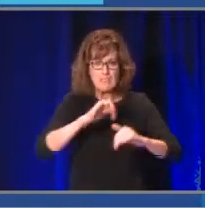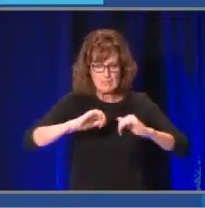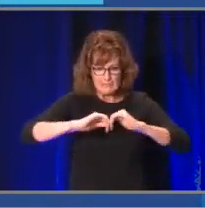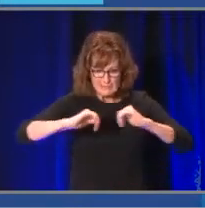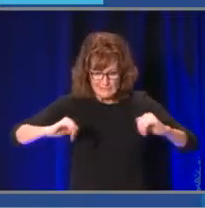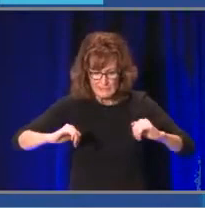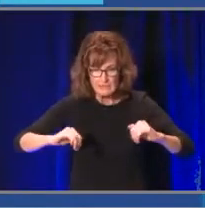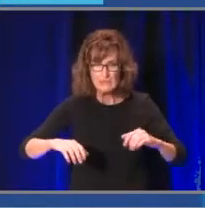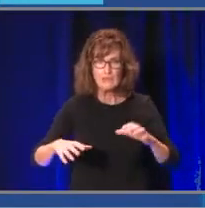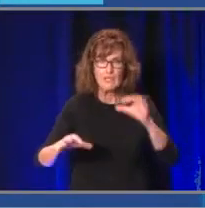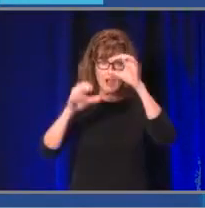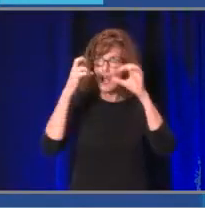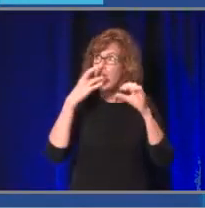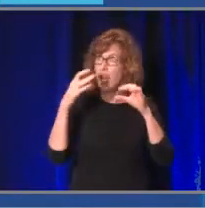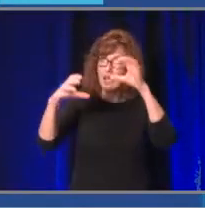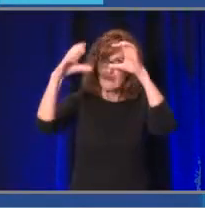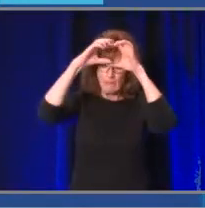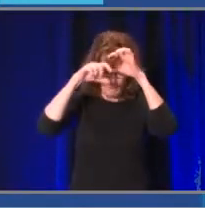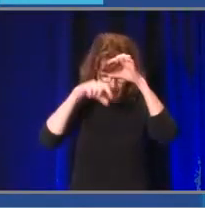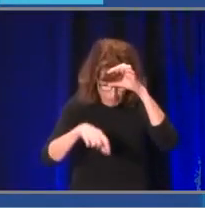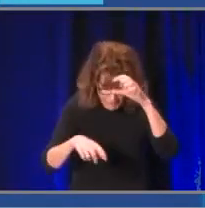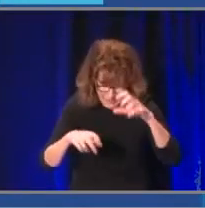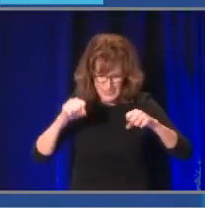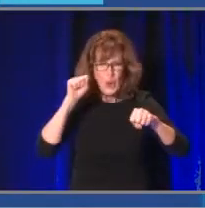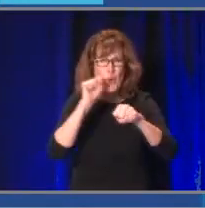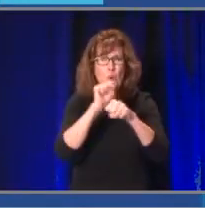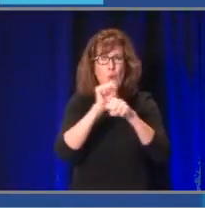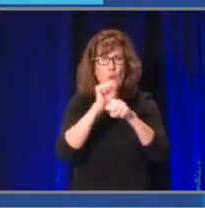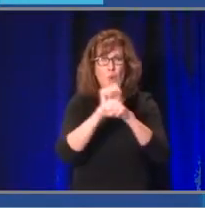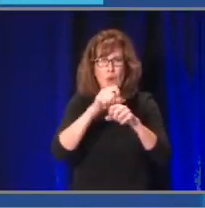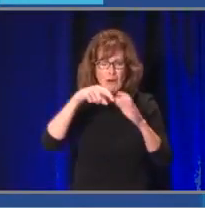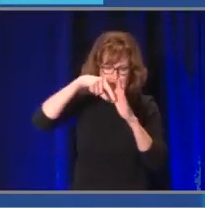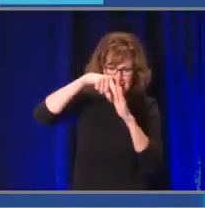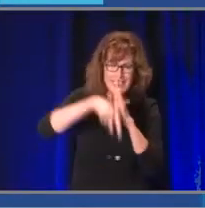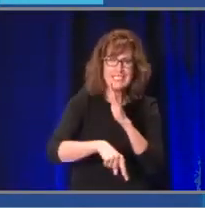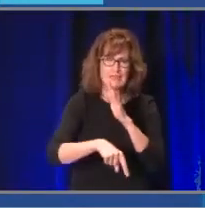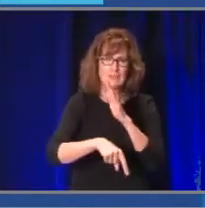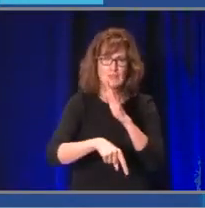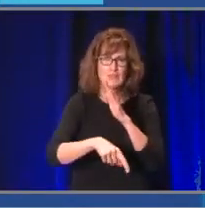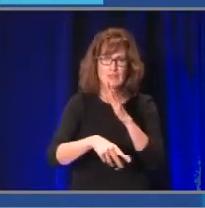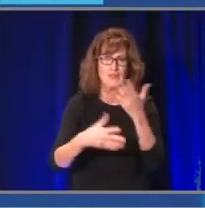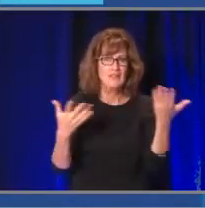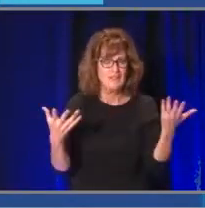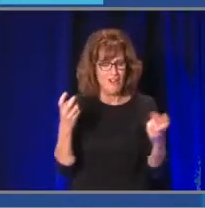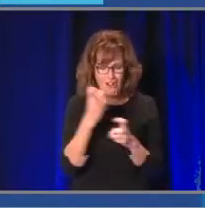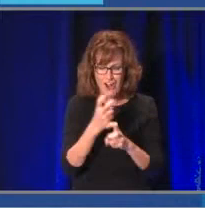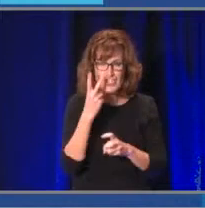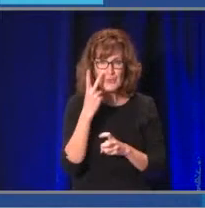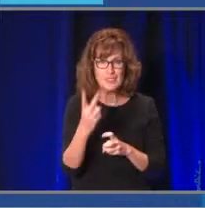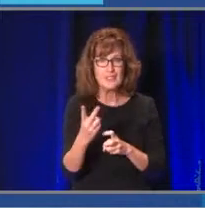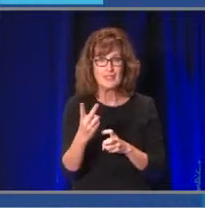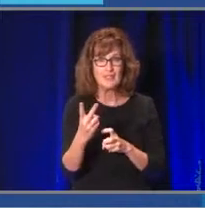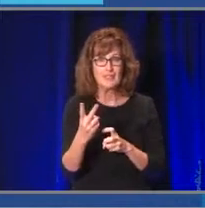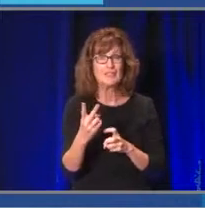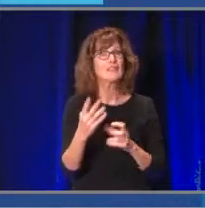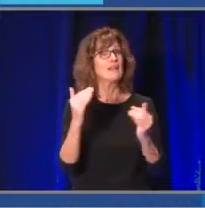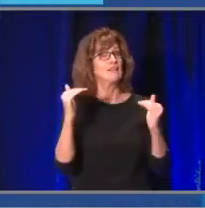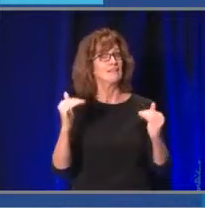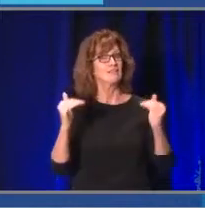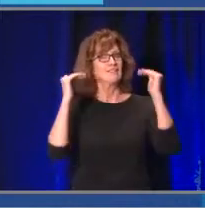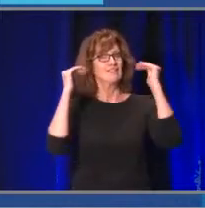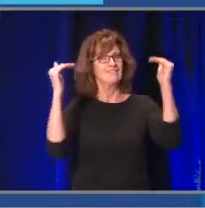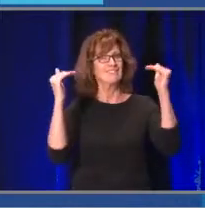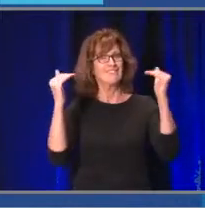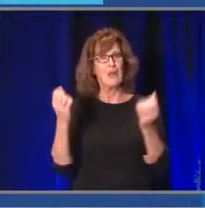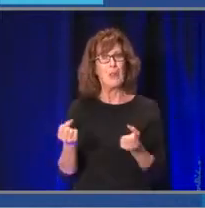deep hole with poor visualization to do prostate cancer surgery. Then we had the introduction of the